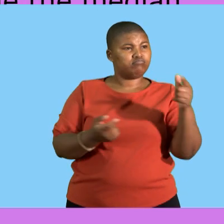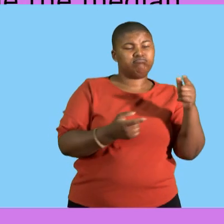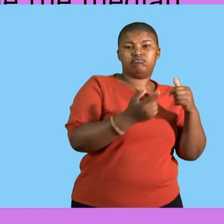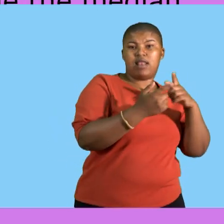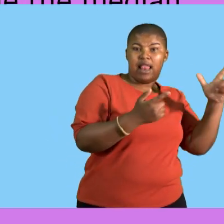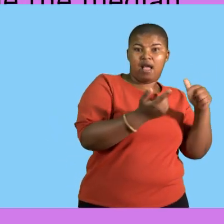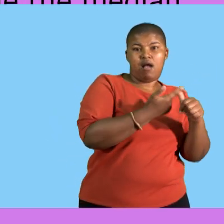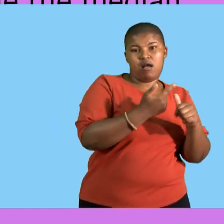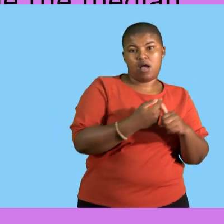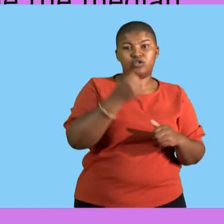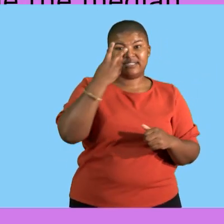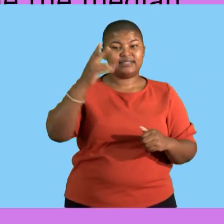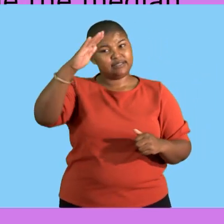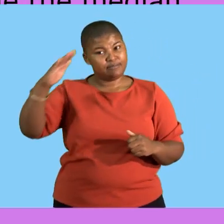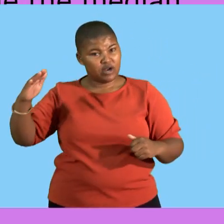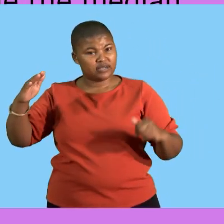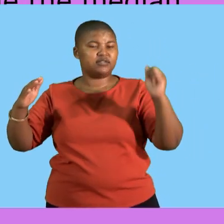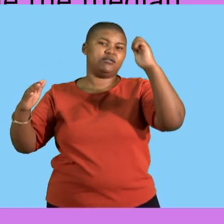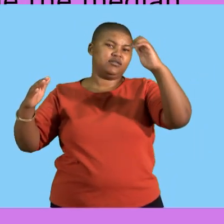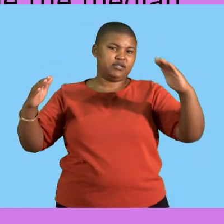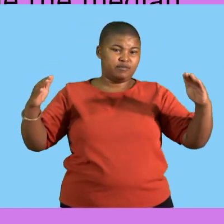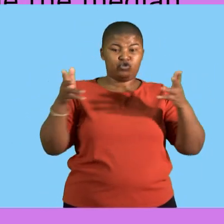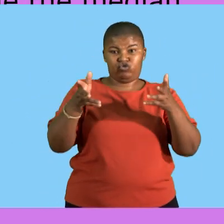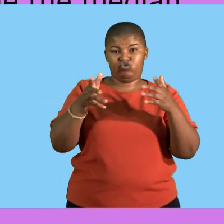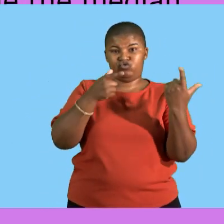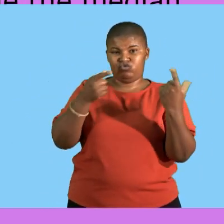if you subtract this one, we must also cancel this one,